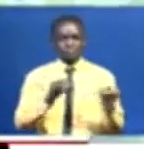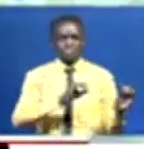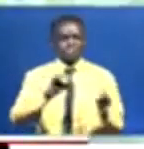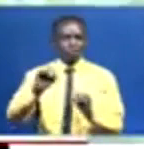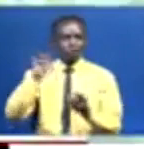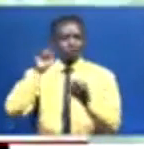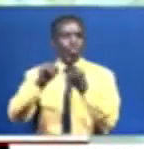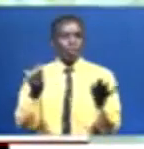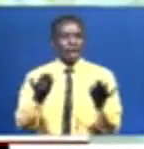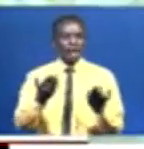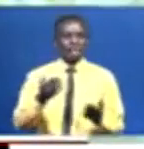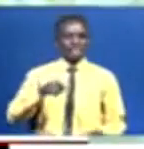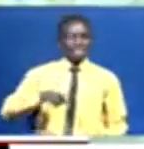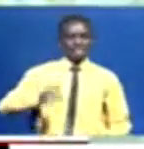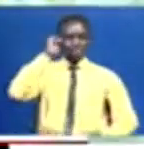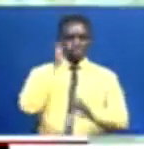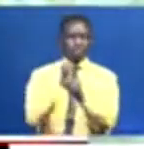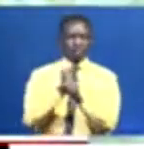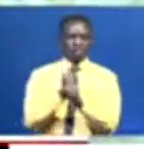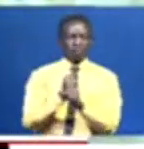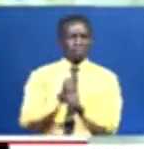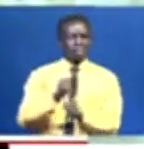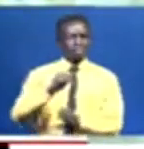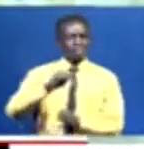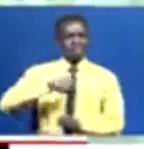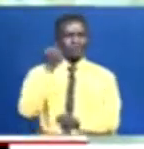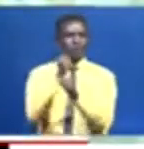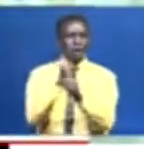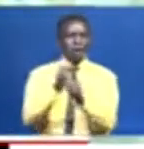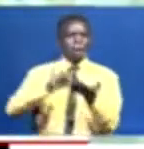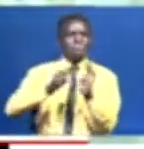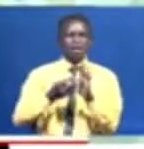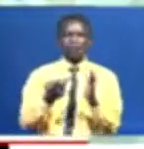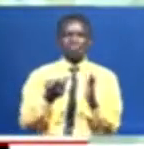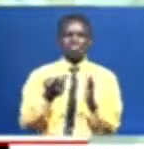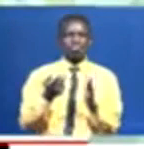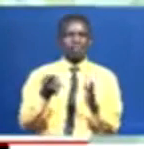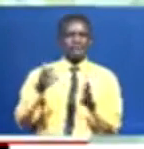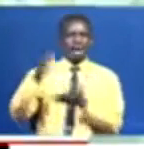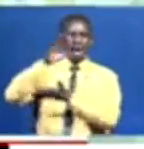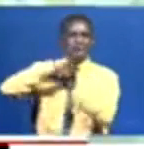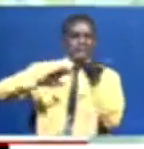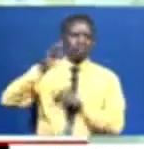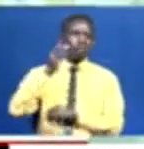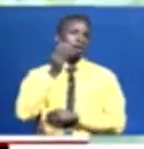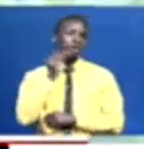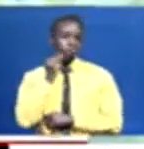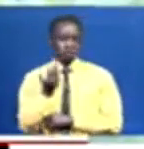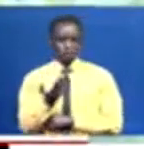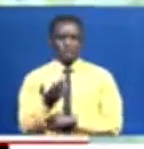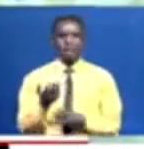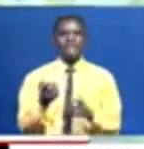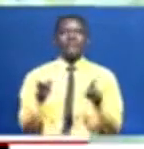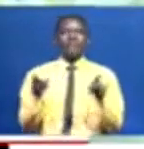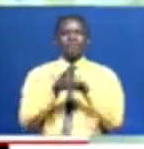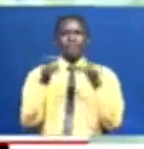Automation, I would say, and cloud adoption. So right now, We're actually